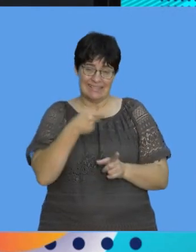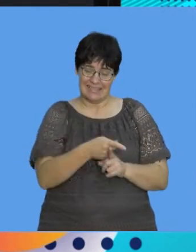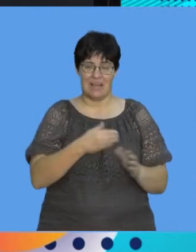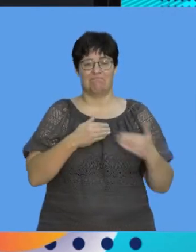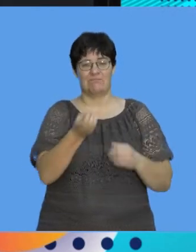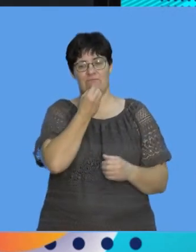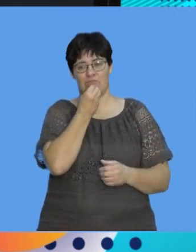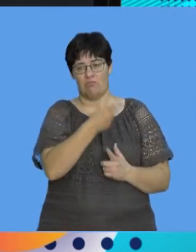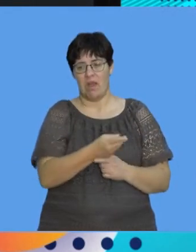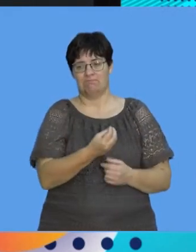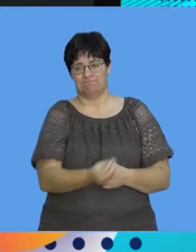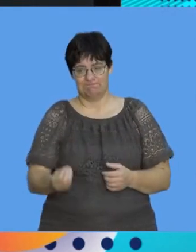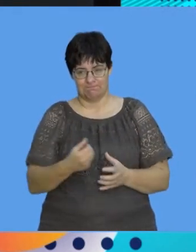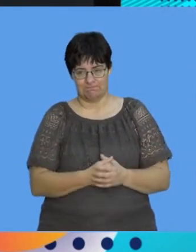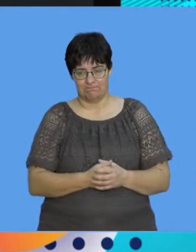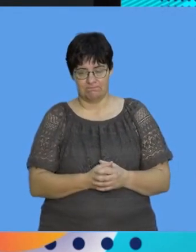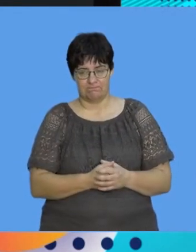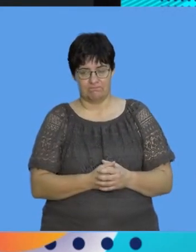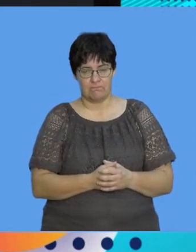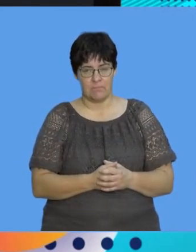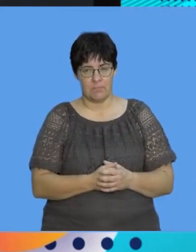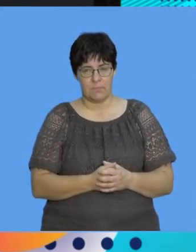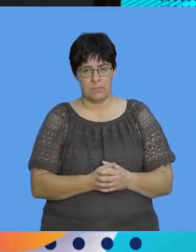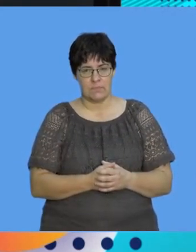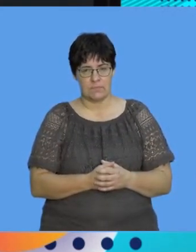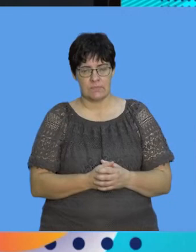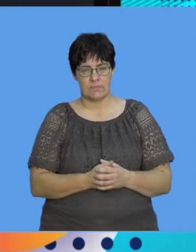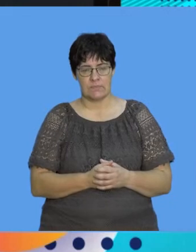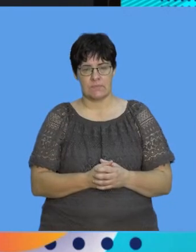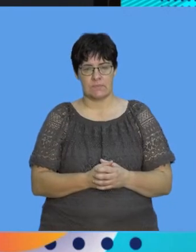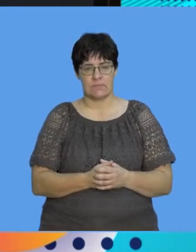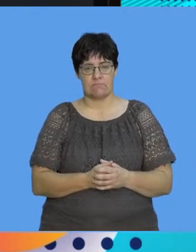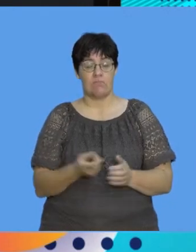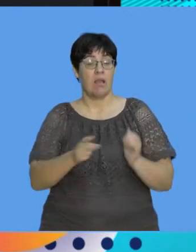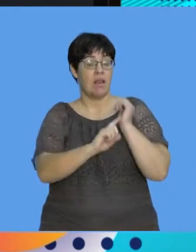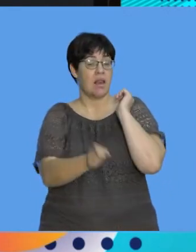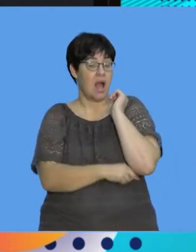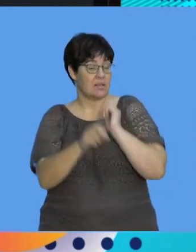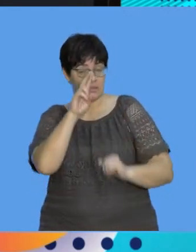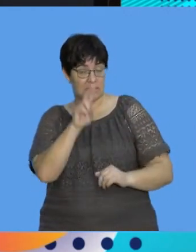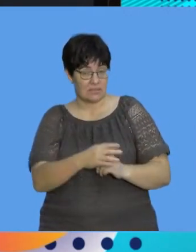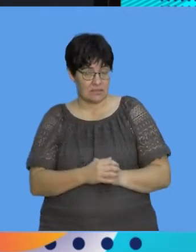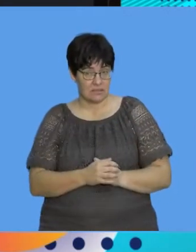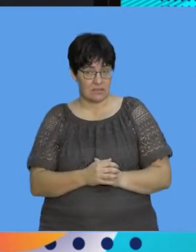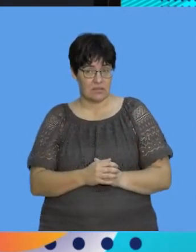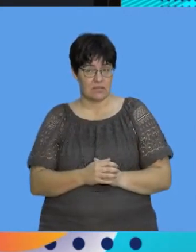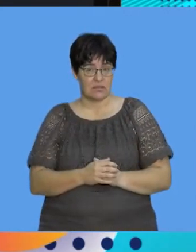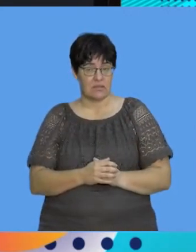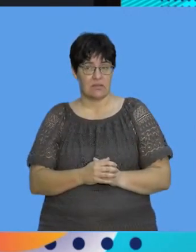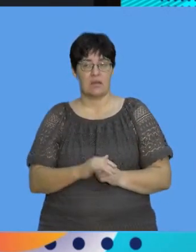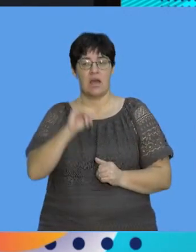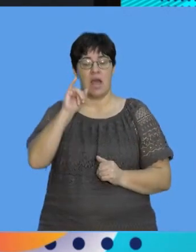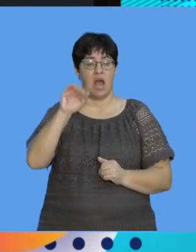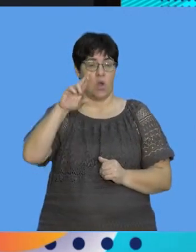diet from a very young age. Okay, guys, the last one that we're looking at now is going to be